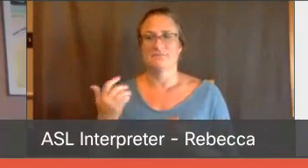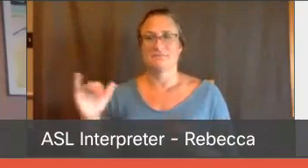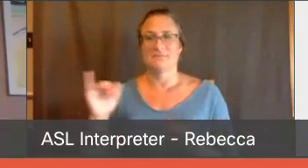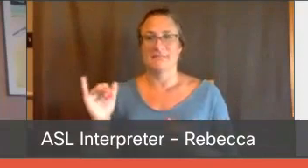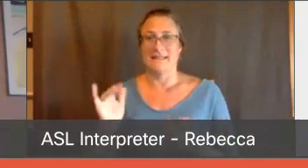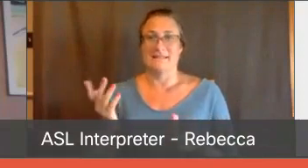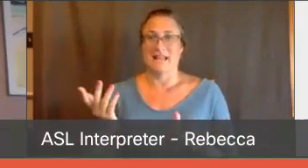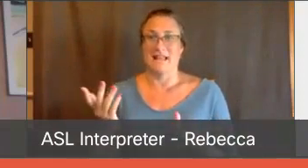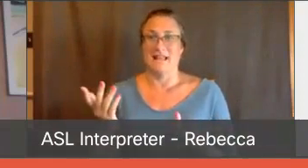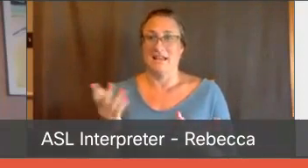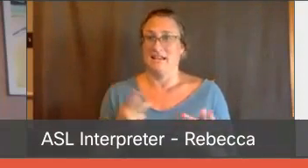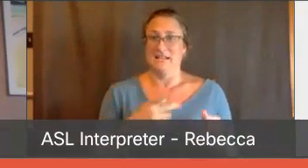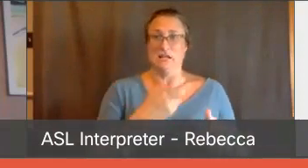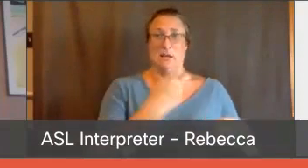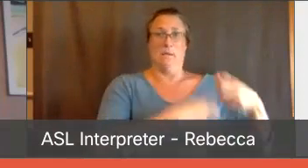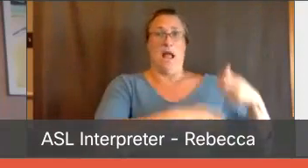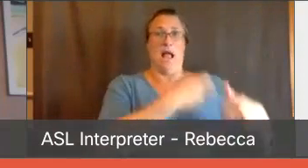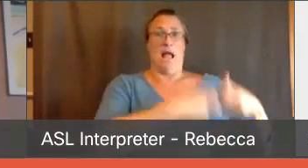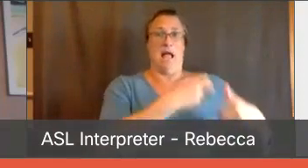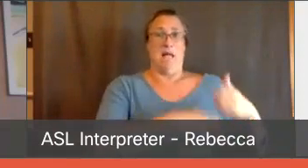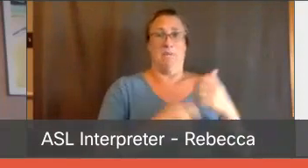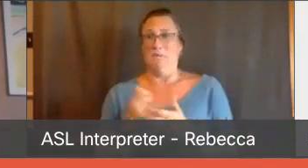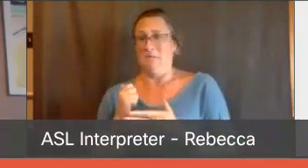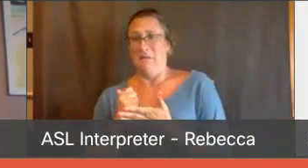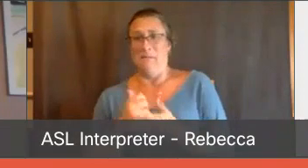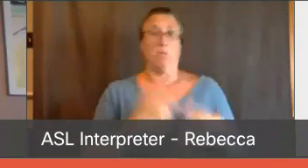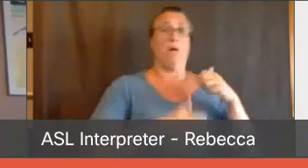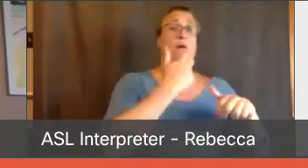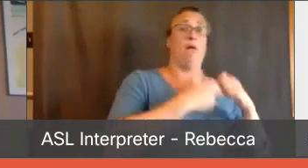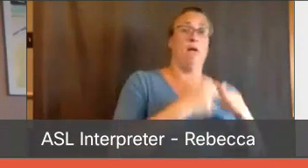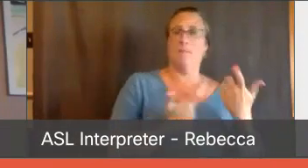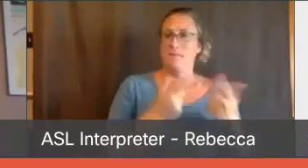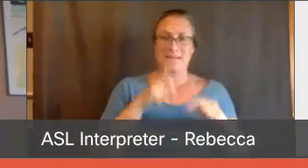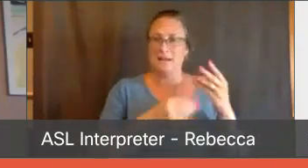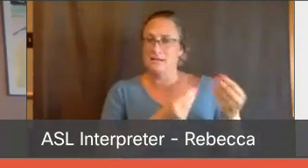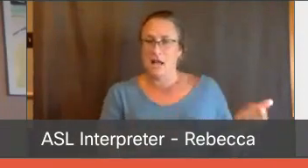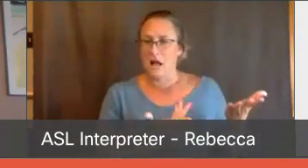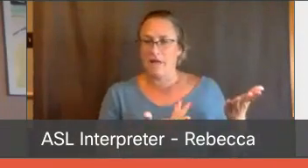right? It's not solving the root of the issue. And that's what makes it unhealthy coping.